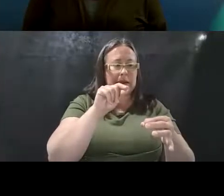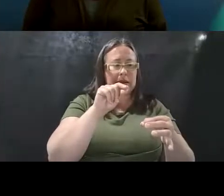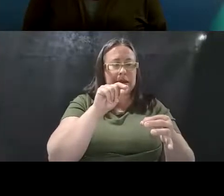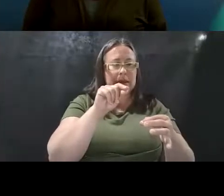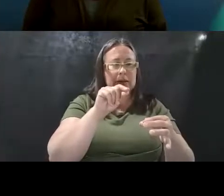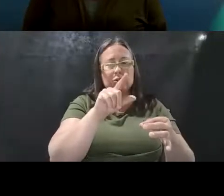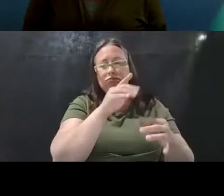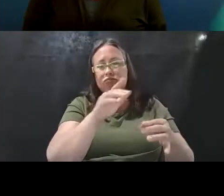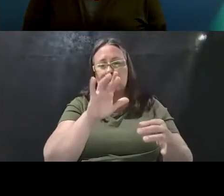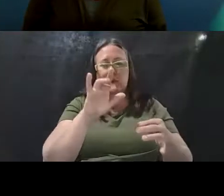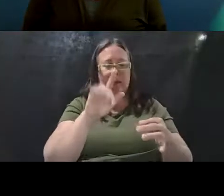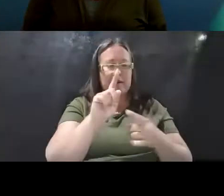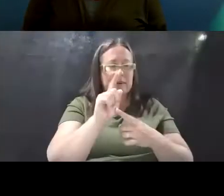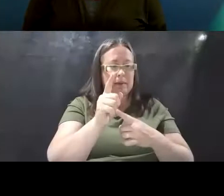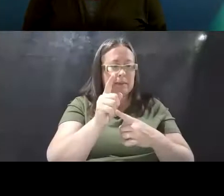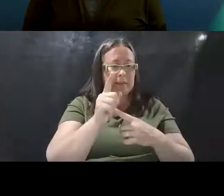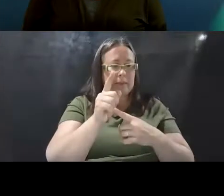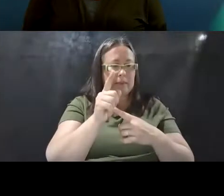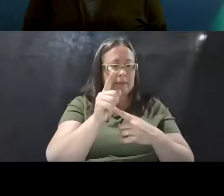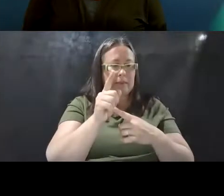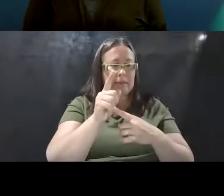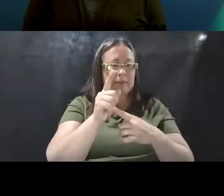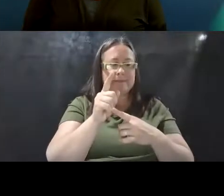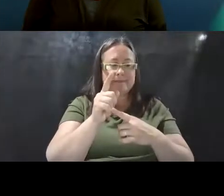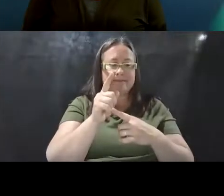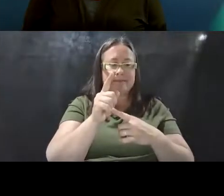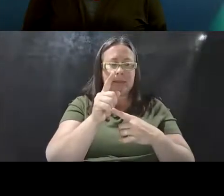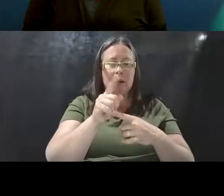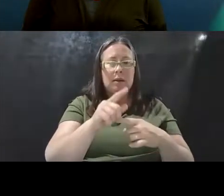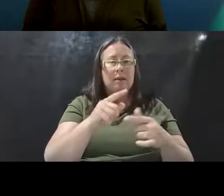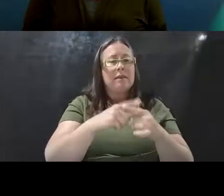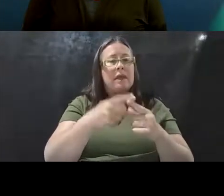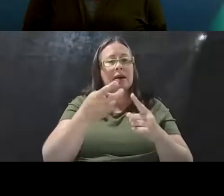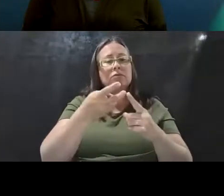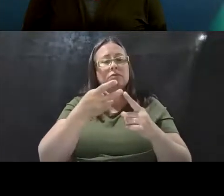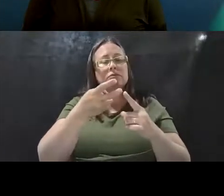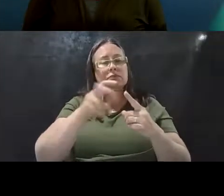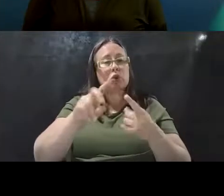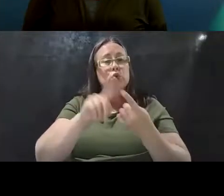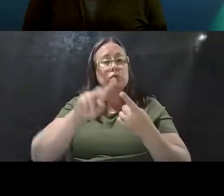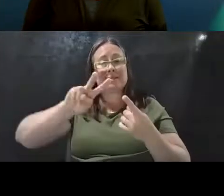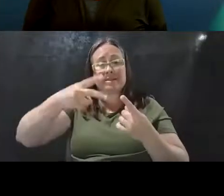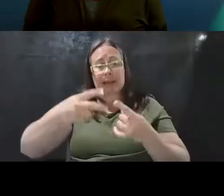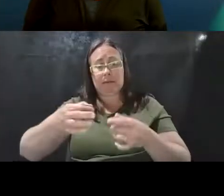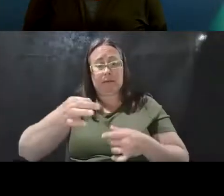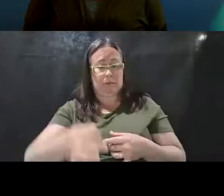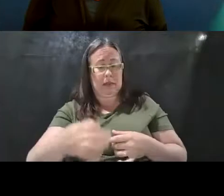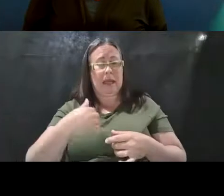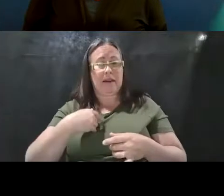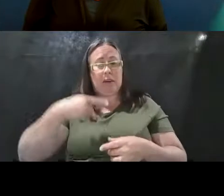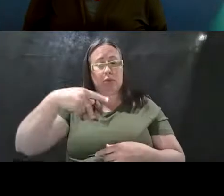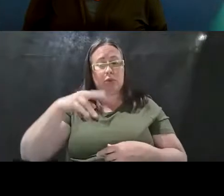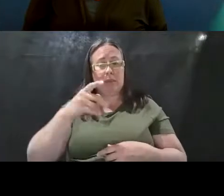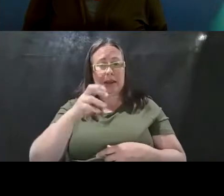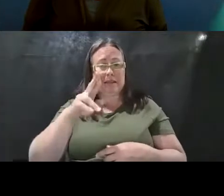minutes. And then we transfer the cells into a second well that has a proprietary buffer, rinse